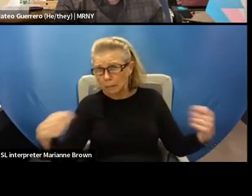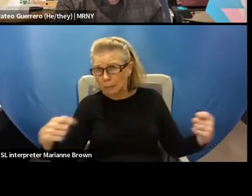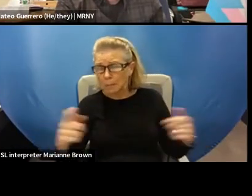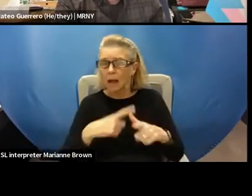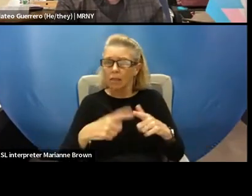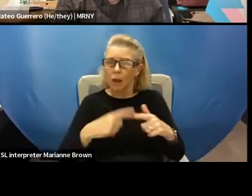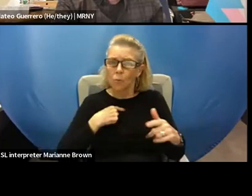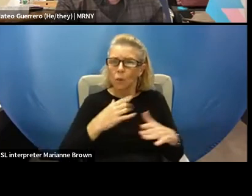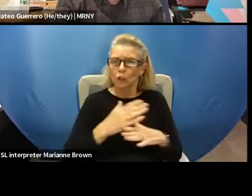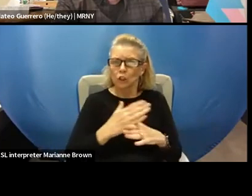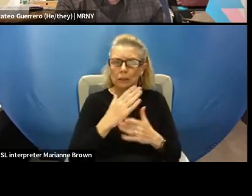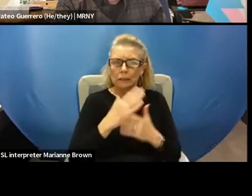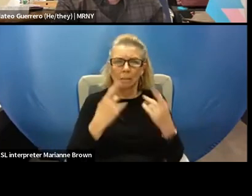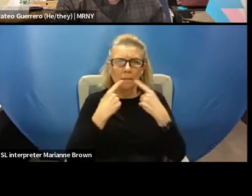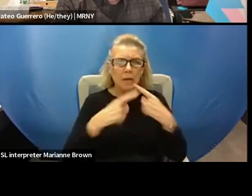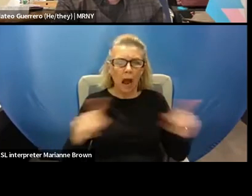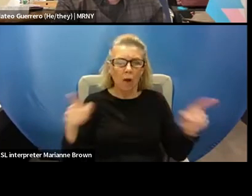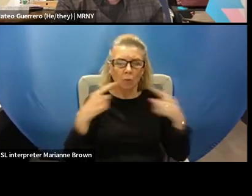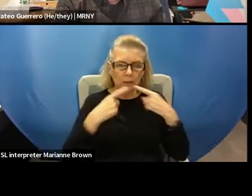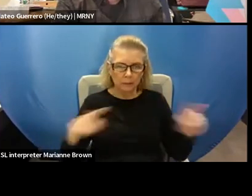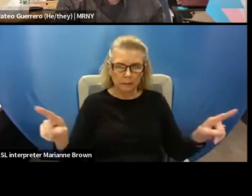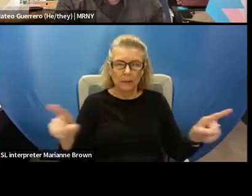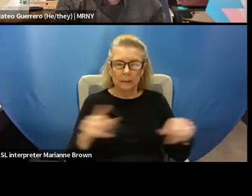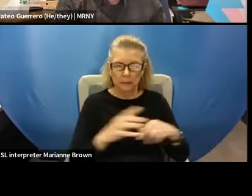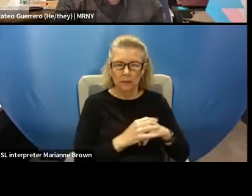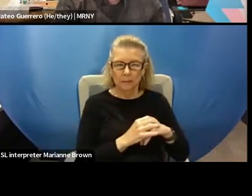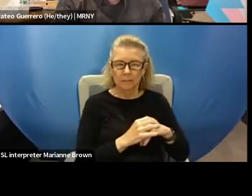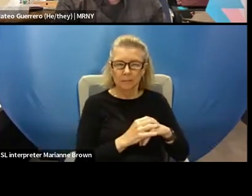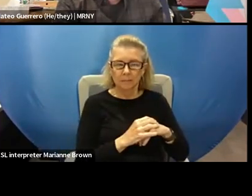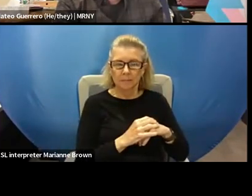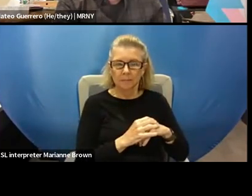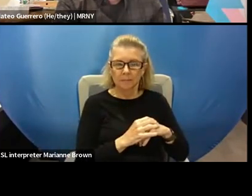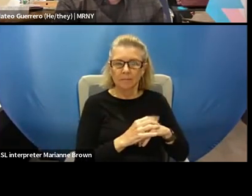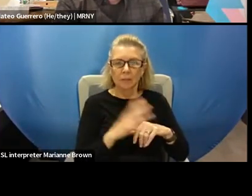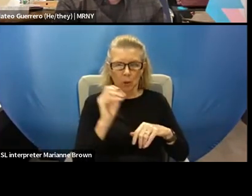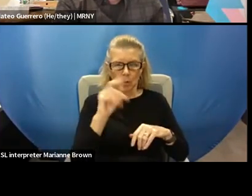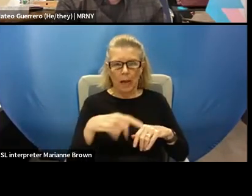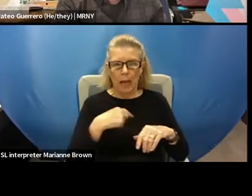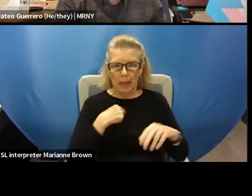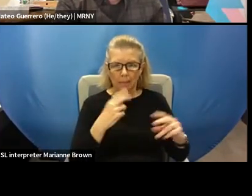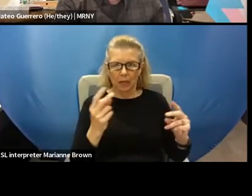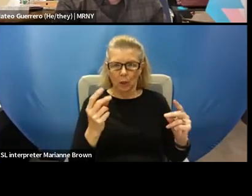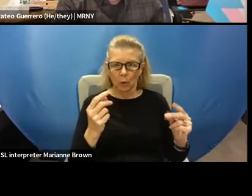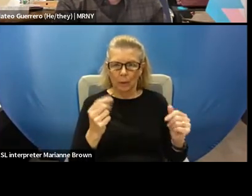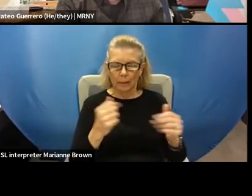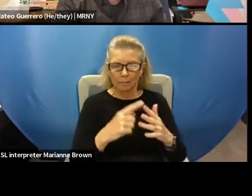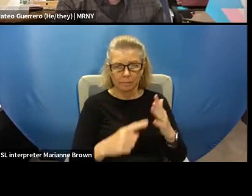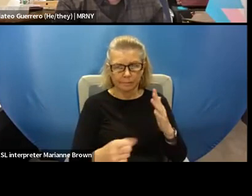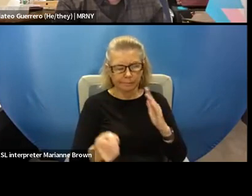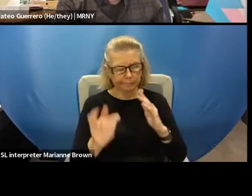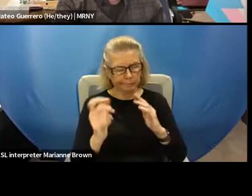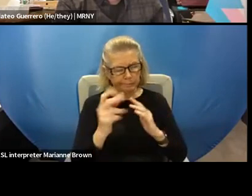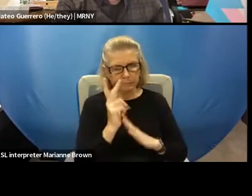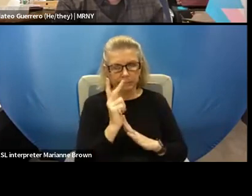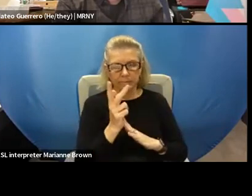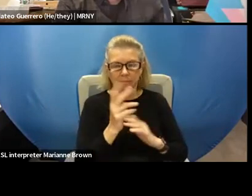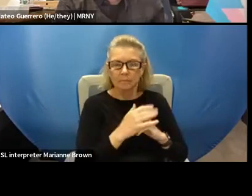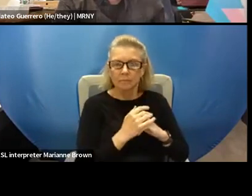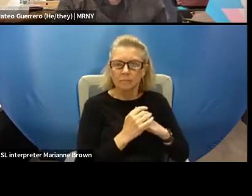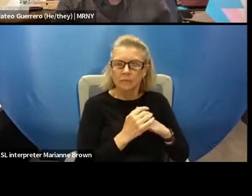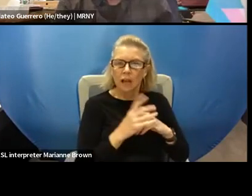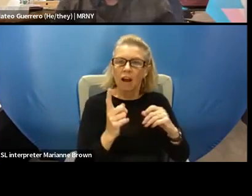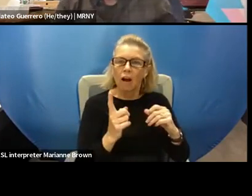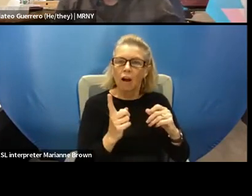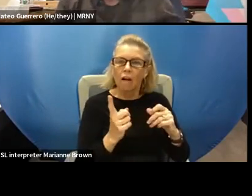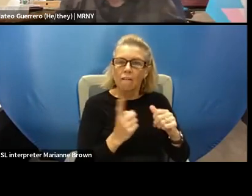some announcements. And I'll be very quick. Okay, because I see we have 3 minutes. All right. So first